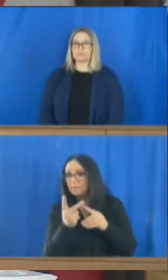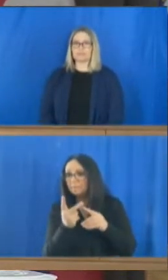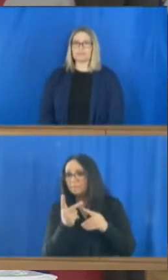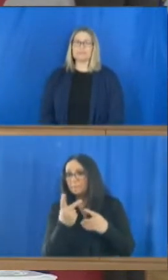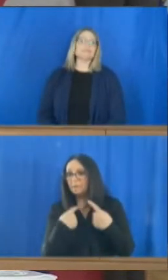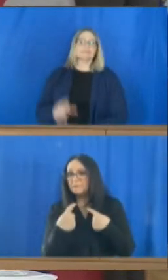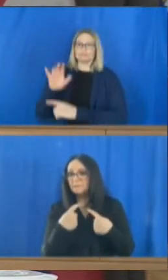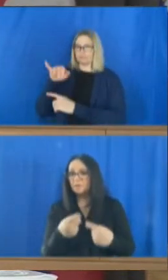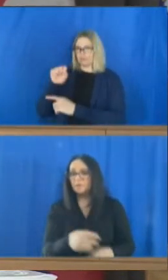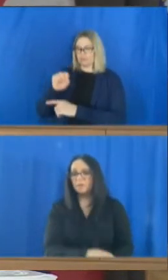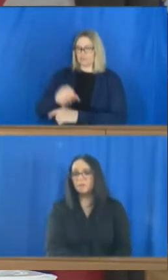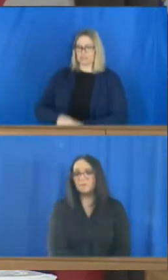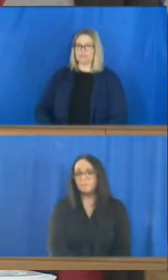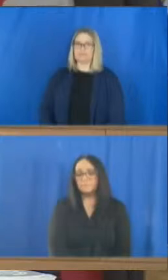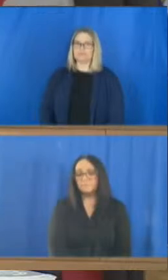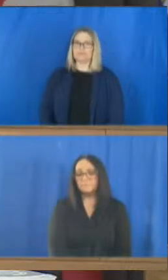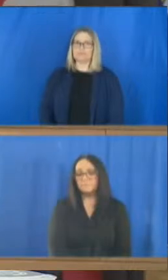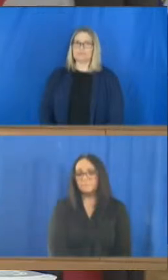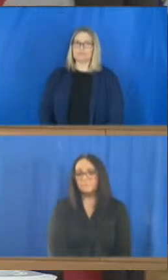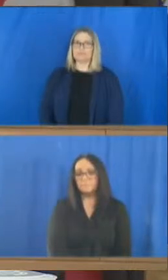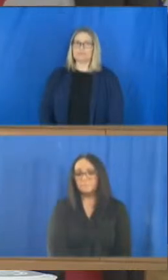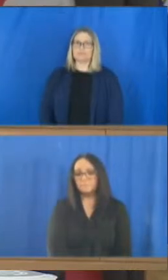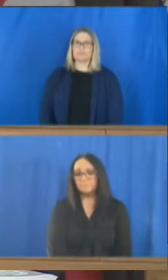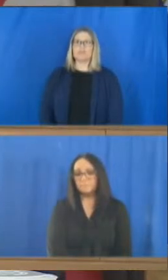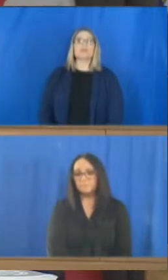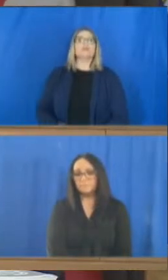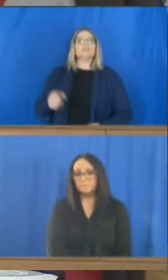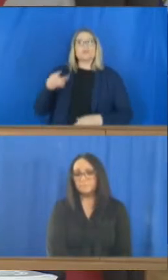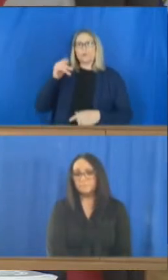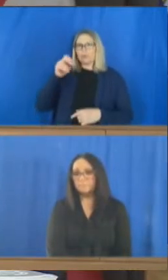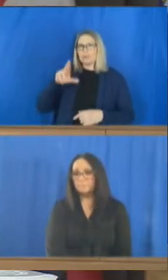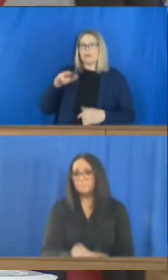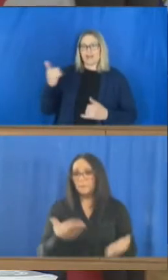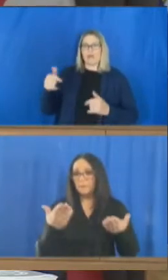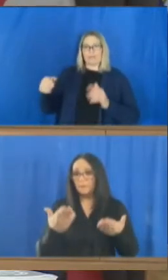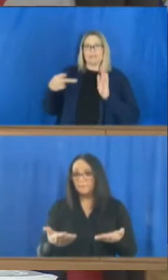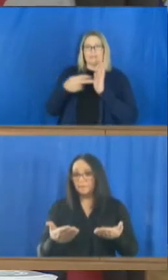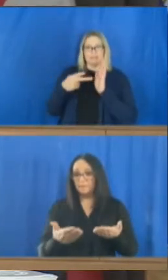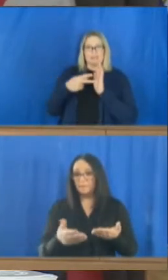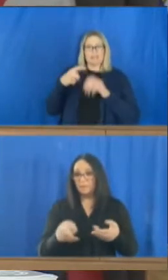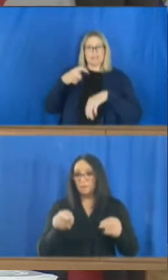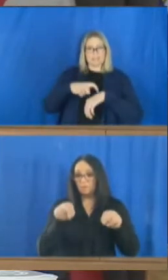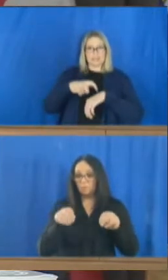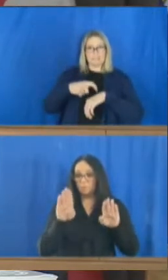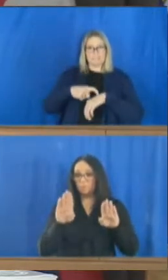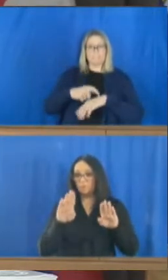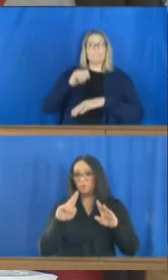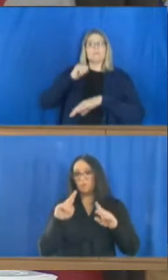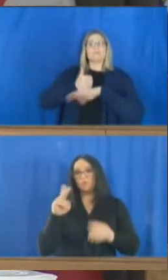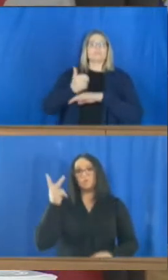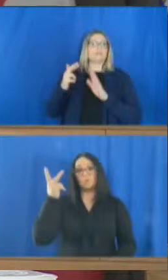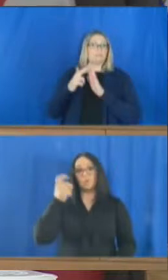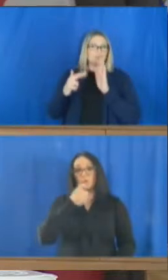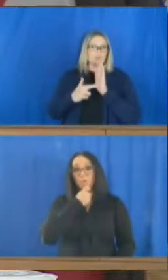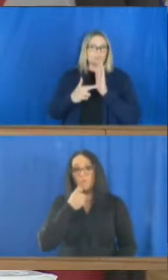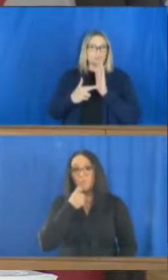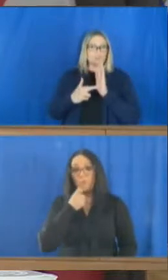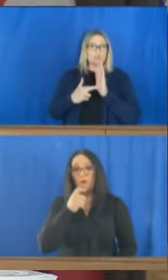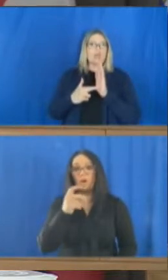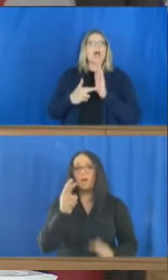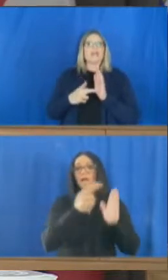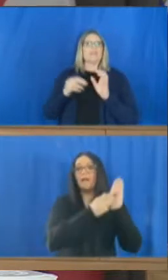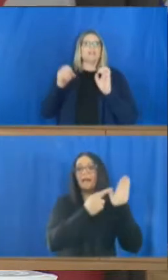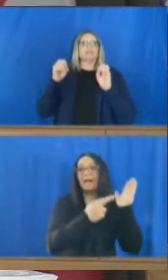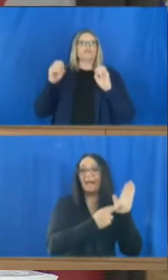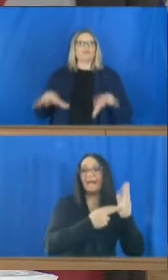time that didn't work out so great. Are you worried that this might backfire? You know, Andrew, if I was going to